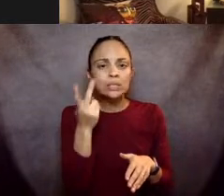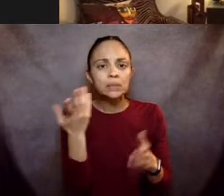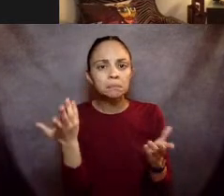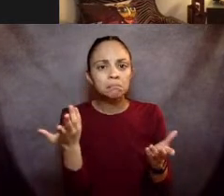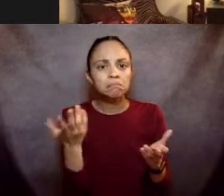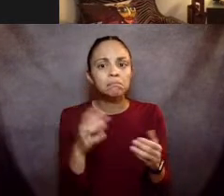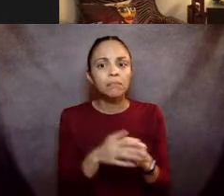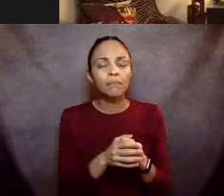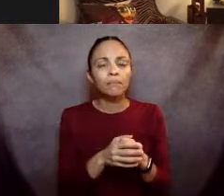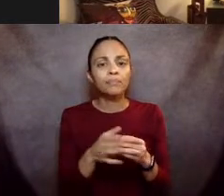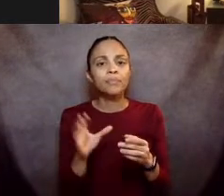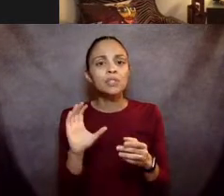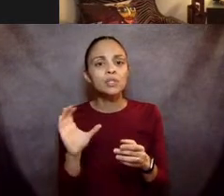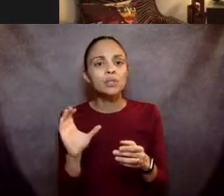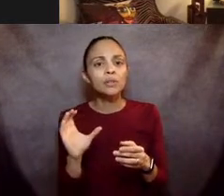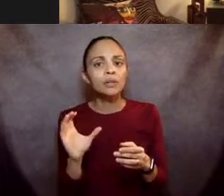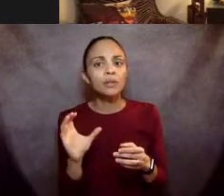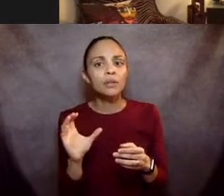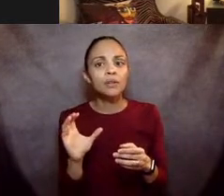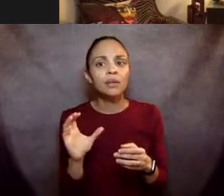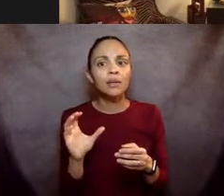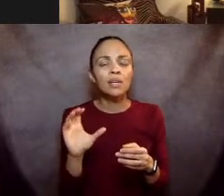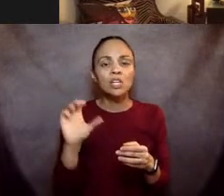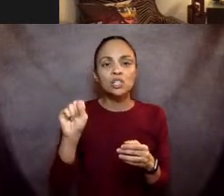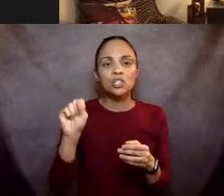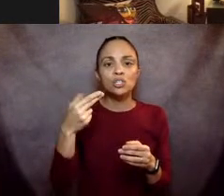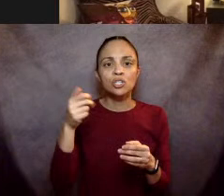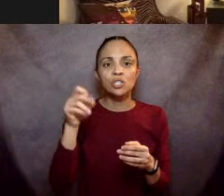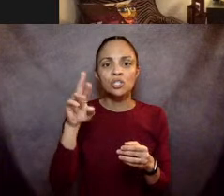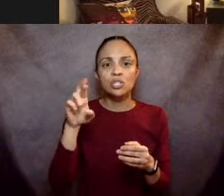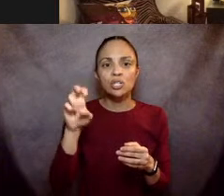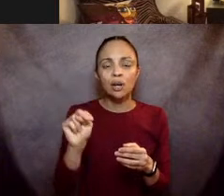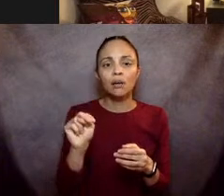Say that again, Sharron. Children.